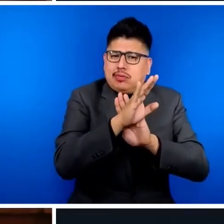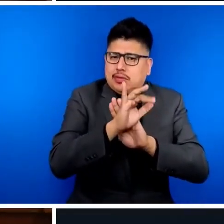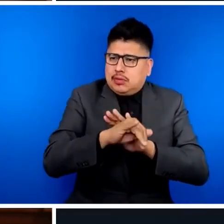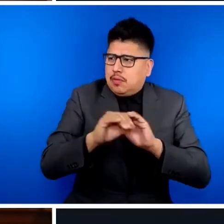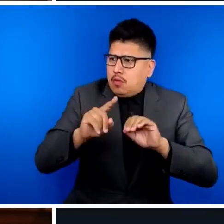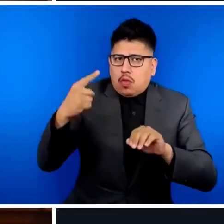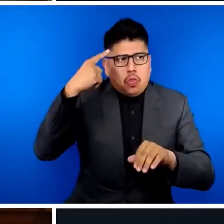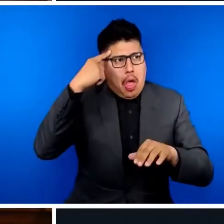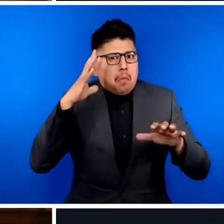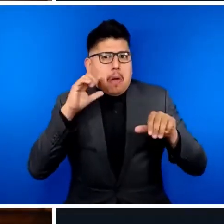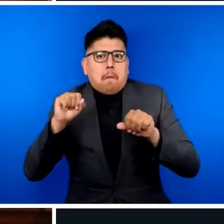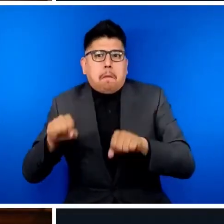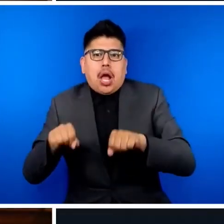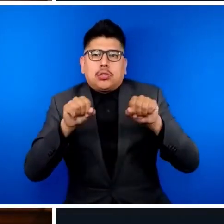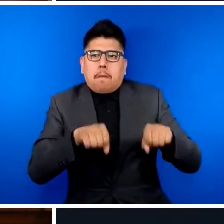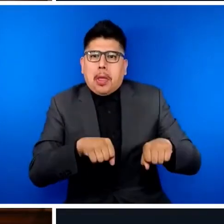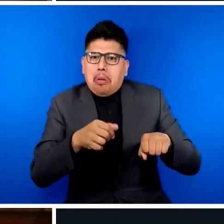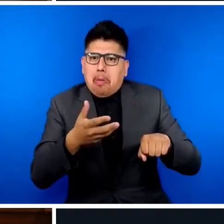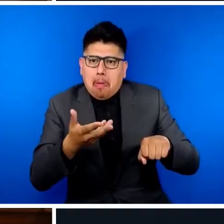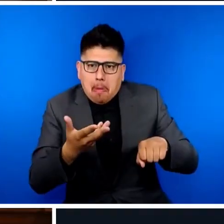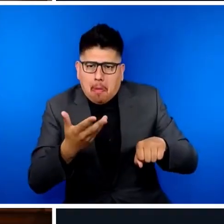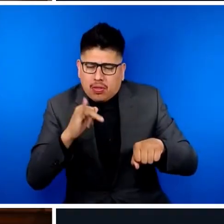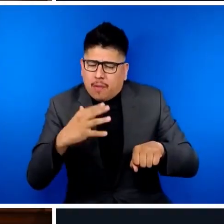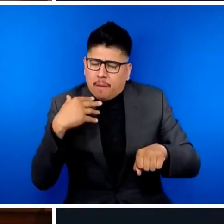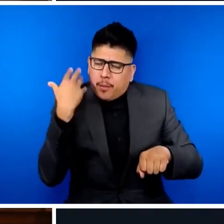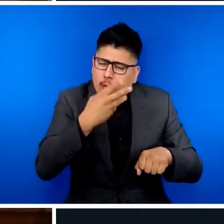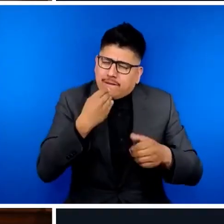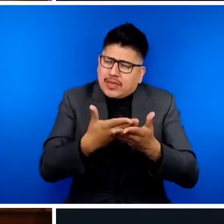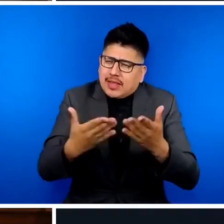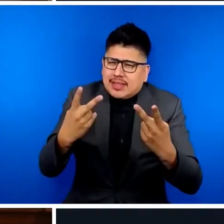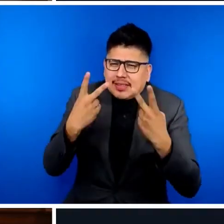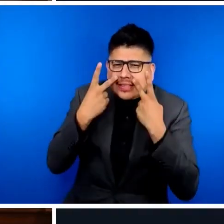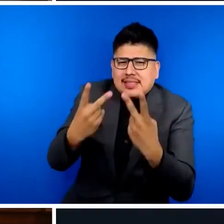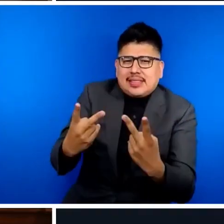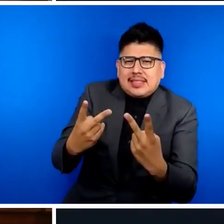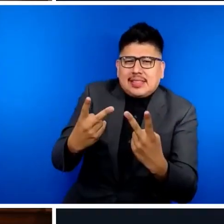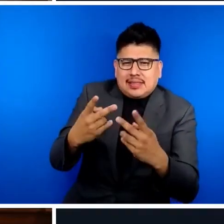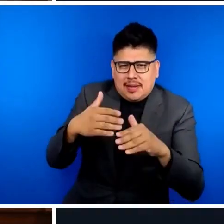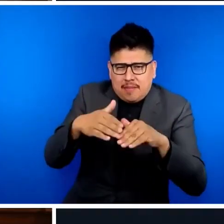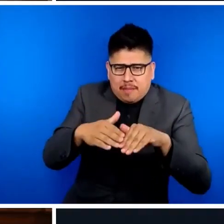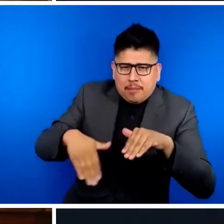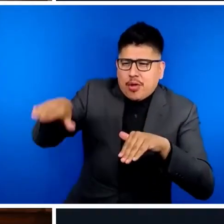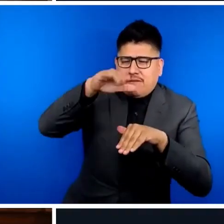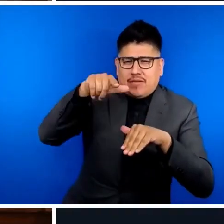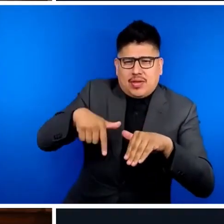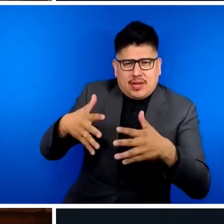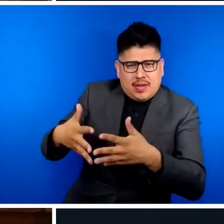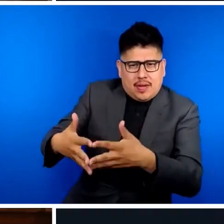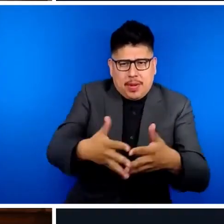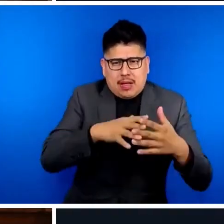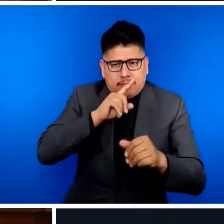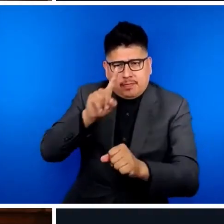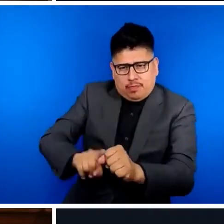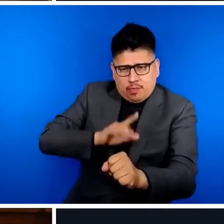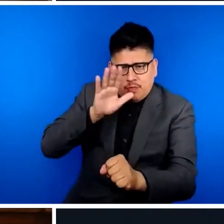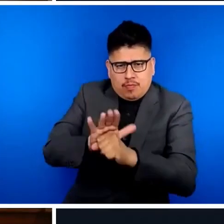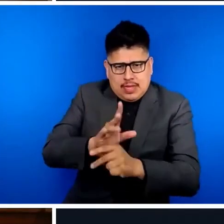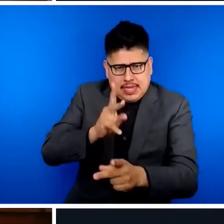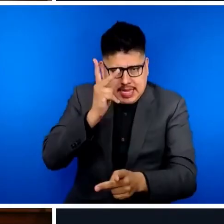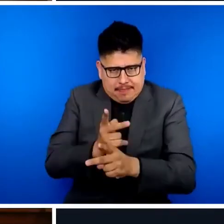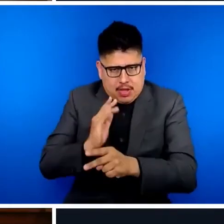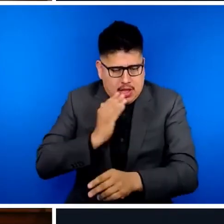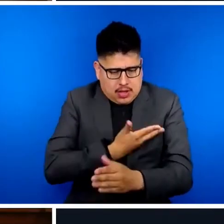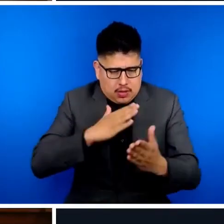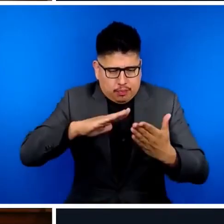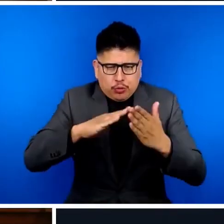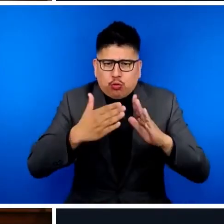really a beautiful thing to see. Above all, unleashing America's promise requires keeping our communities safe. We have made